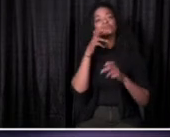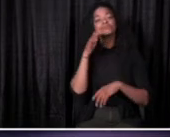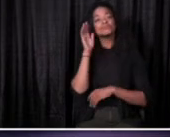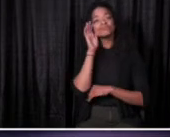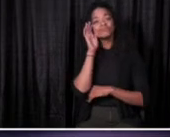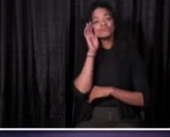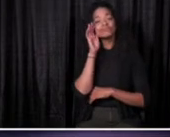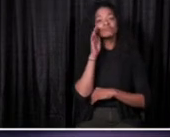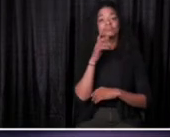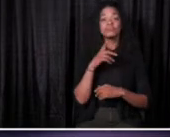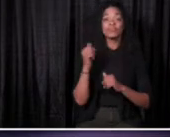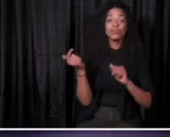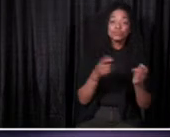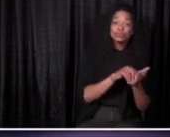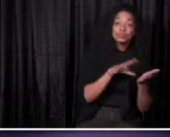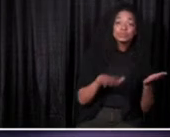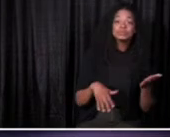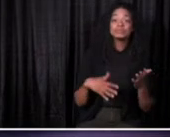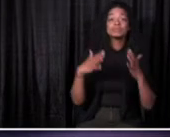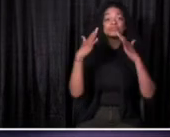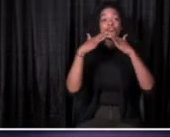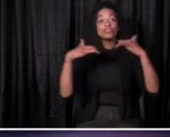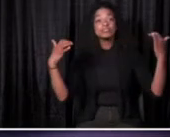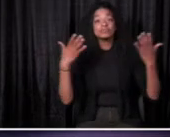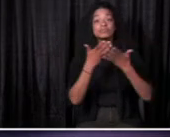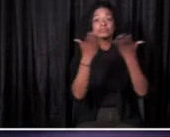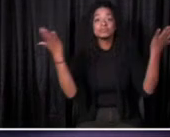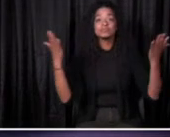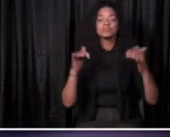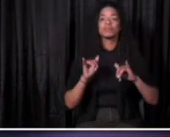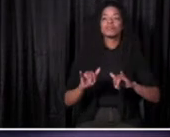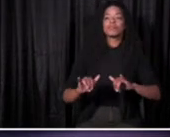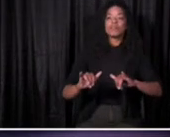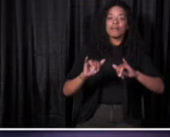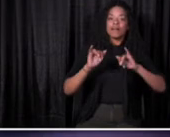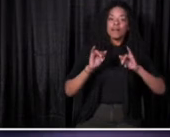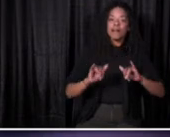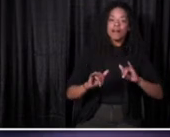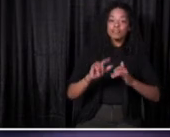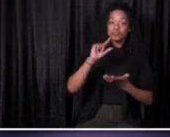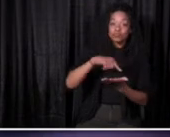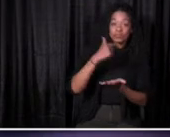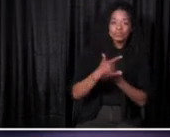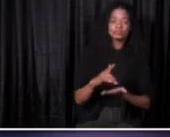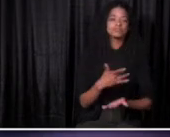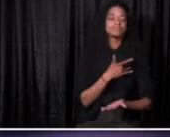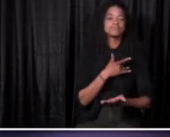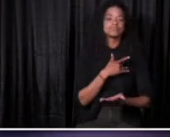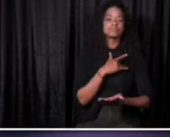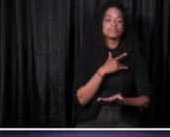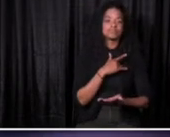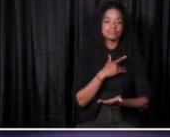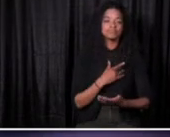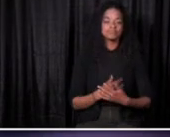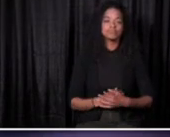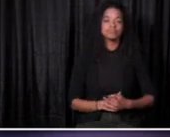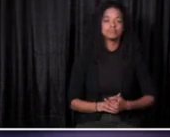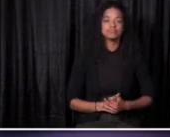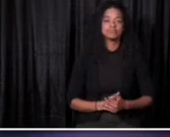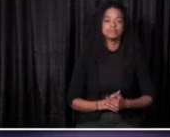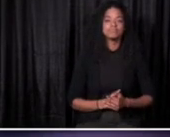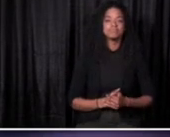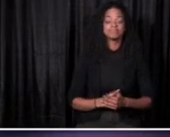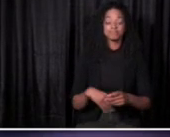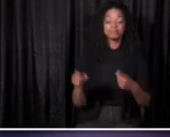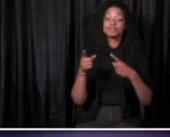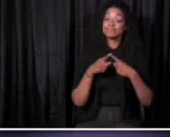see into the souls of our graduates. First, I'd like to tell you